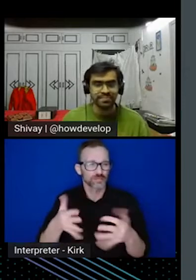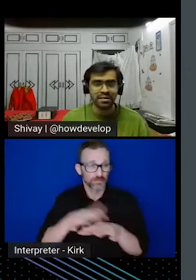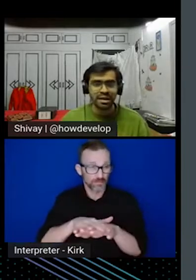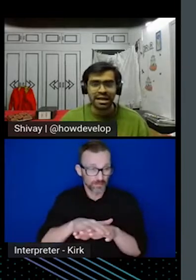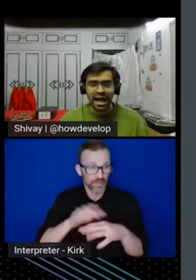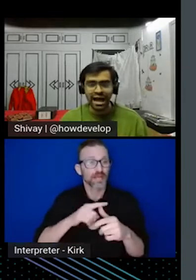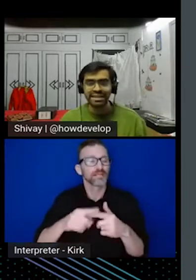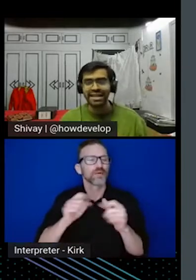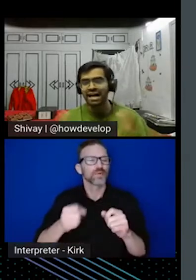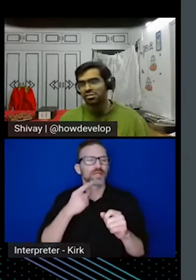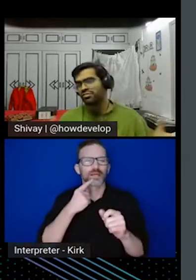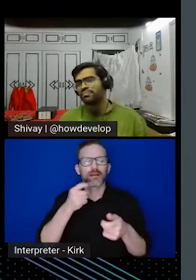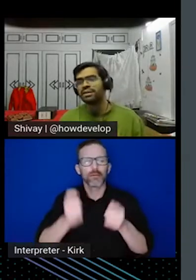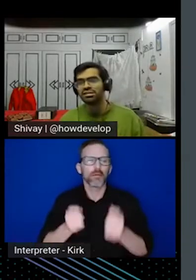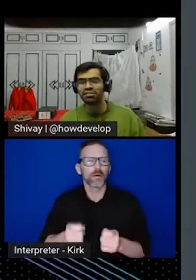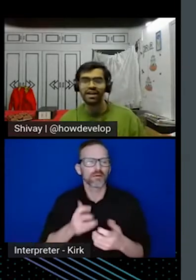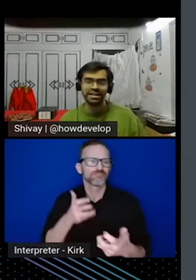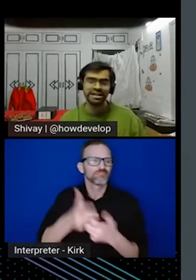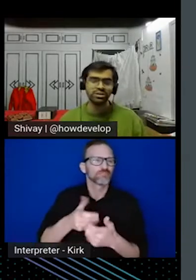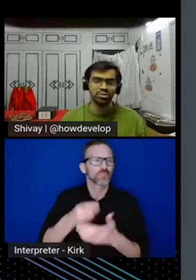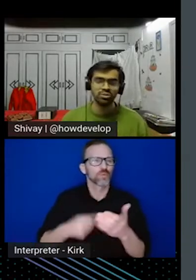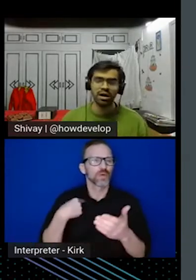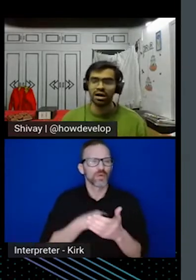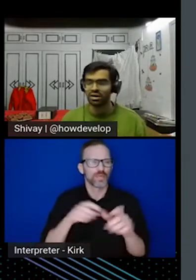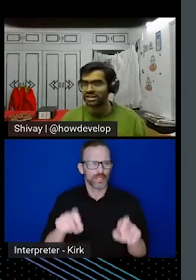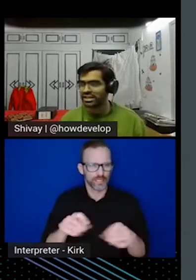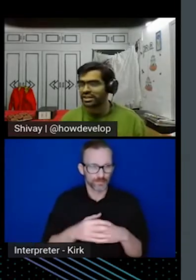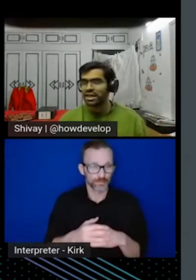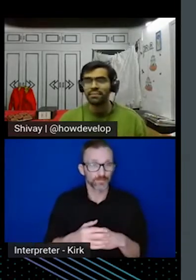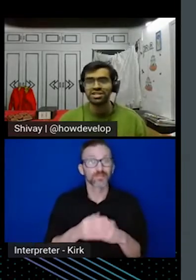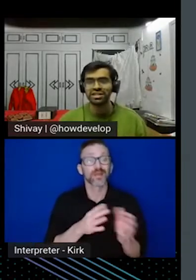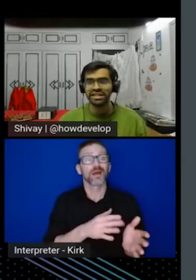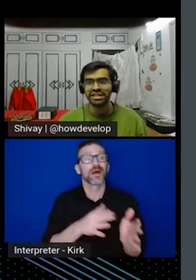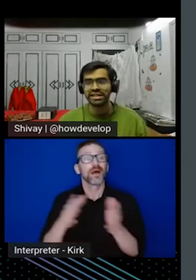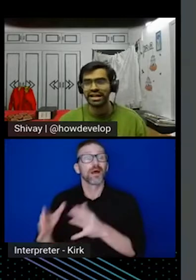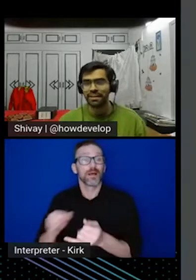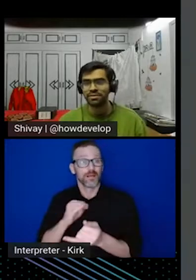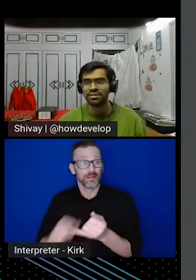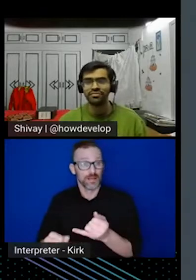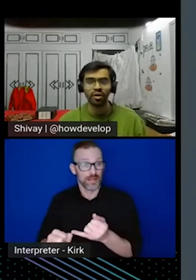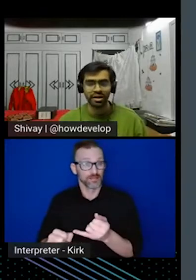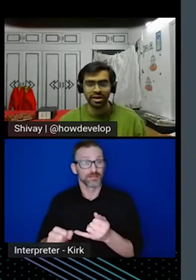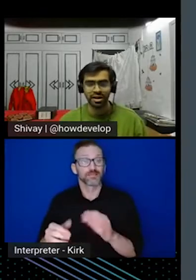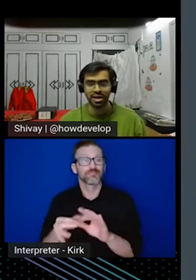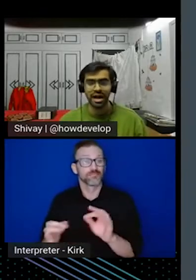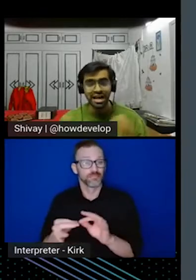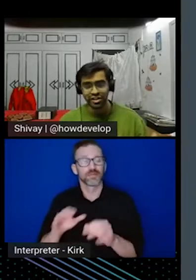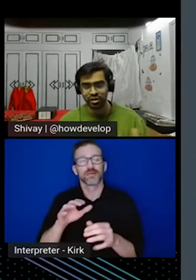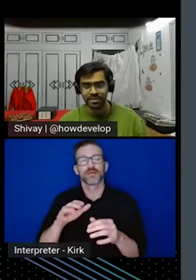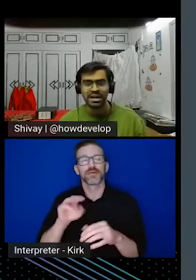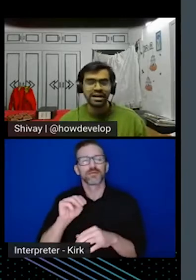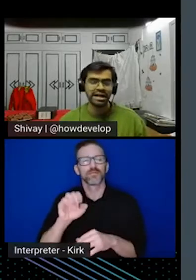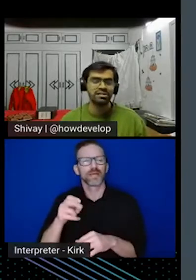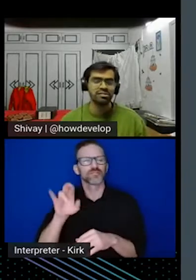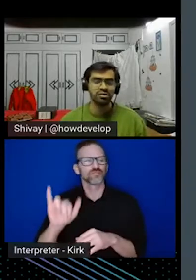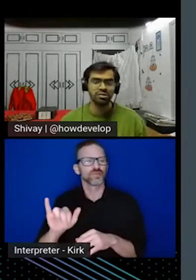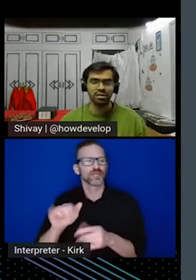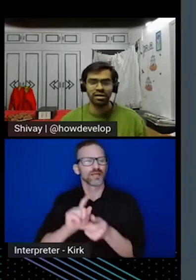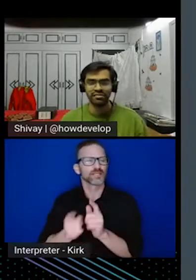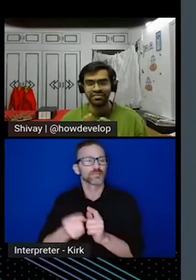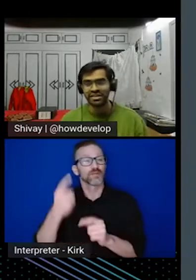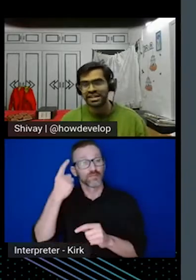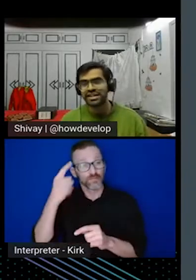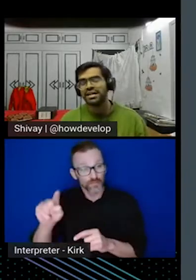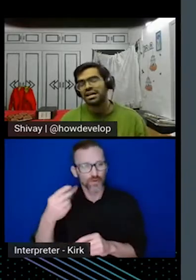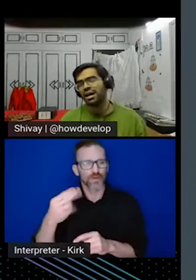needs. And that sort of brings us finally to the Meshery adapter for HashiCorp, right?